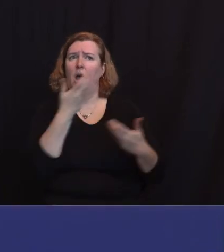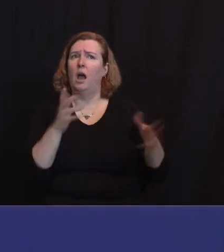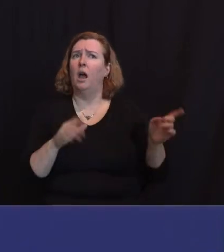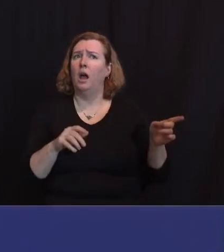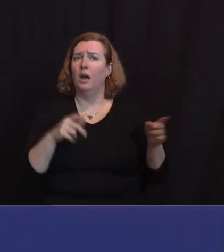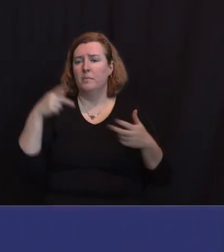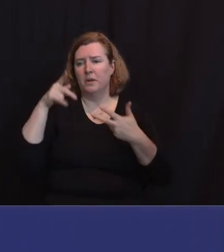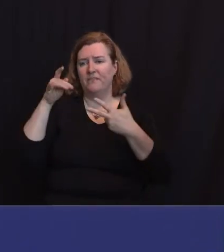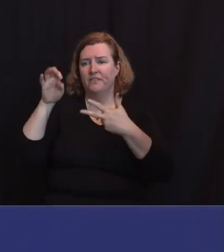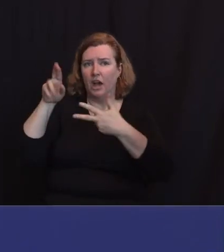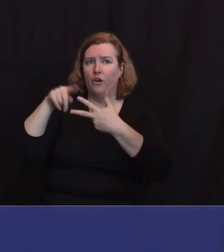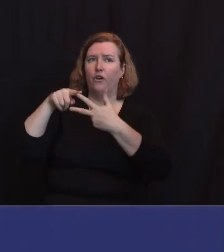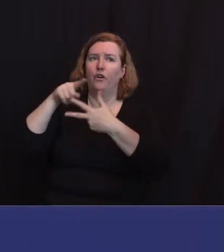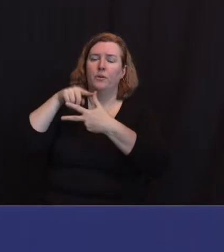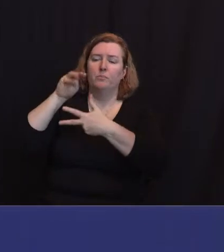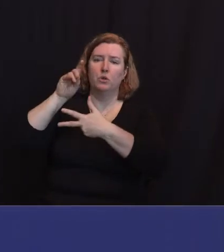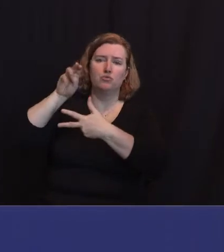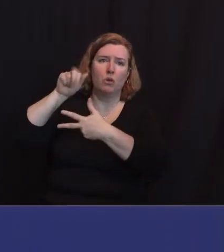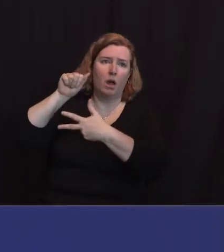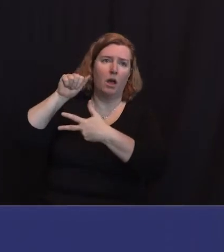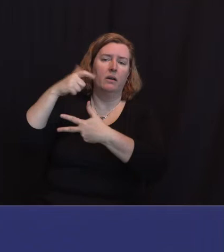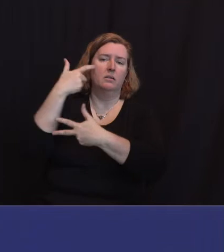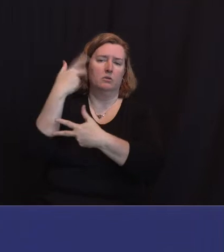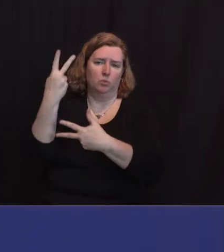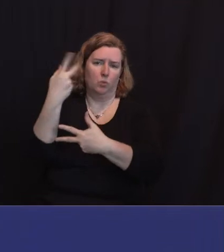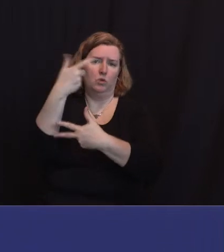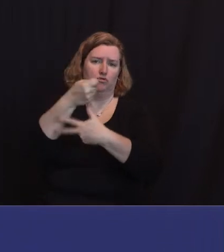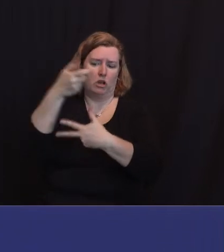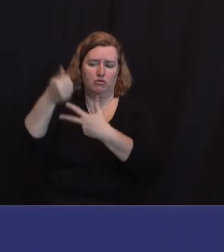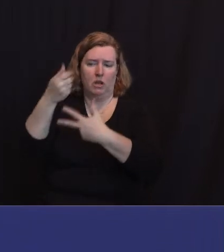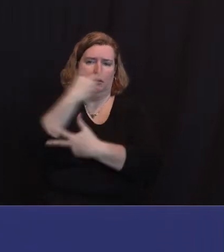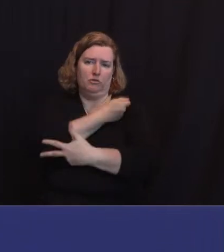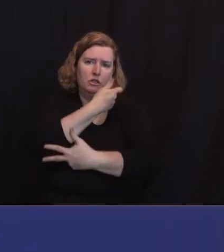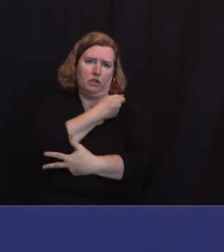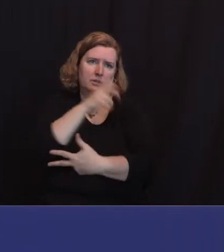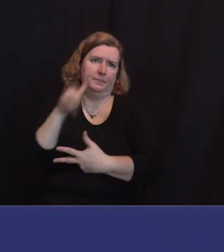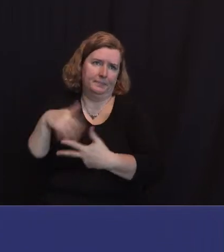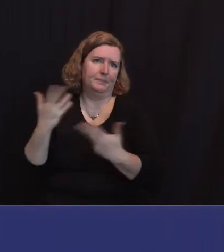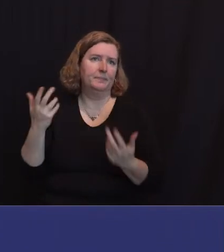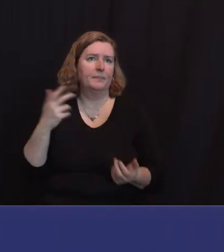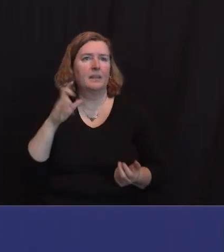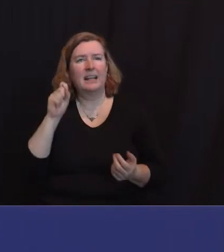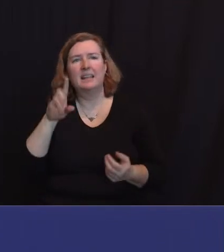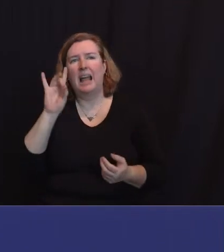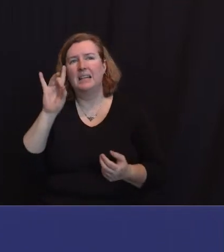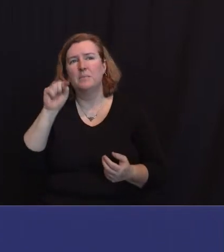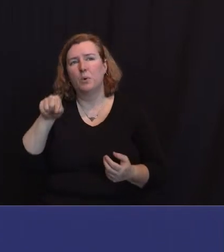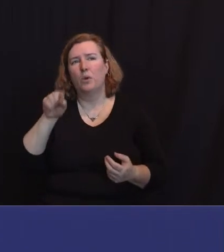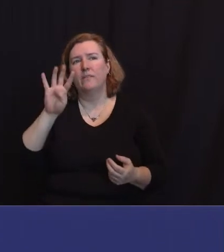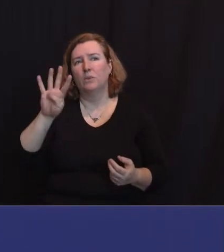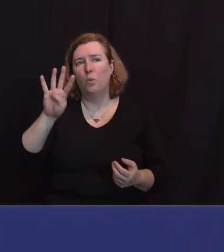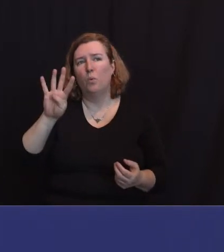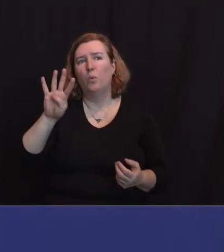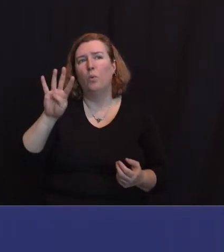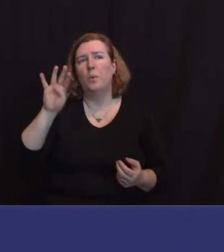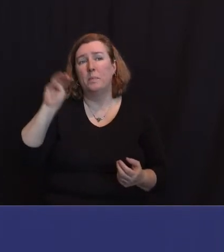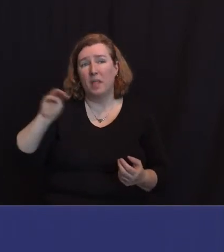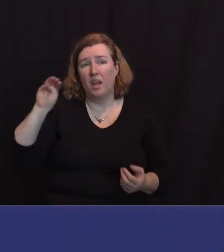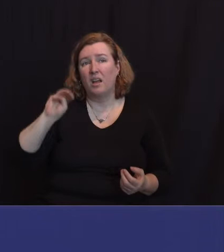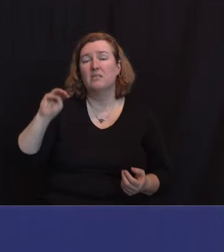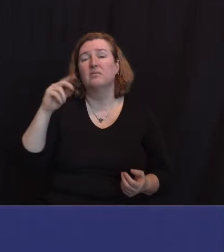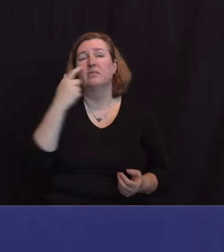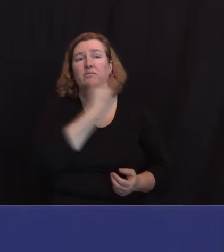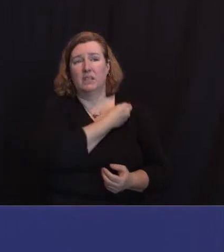the 4.7. I've just sort of put in my own mind 8.4 million shots in arms. So to get